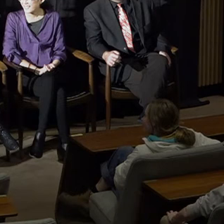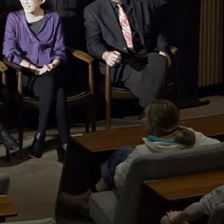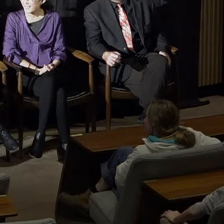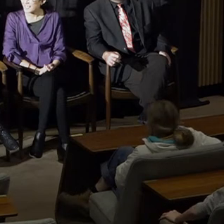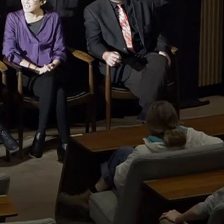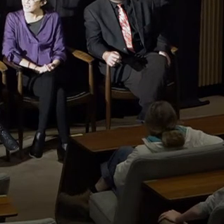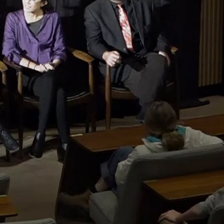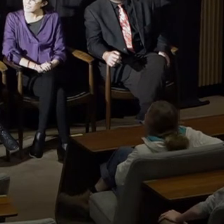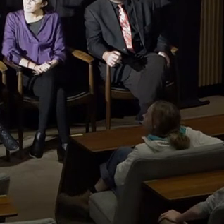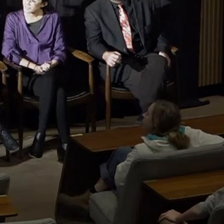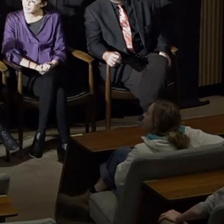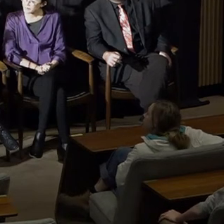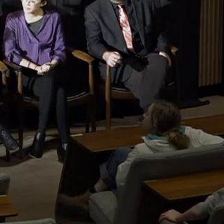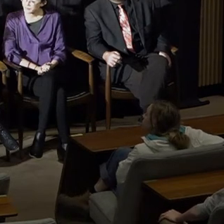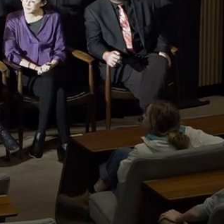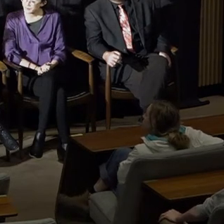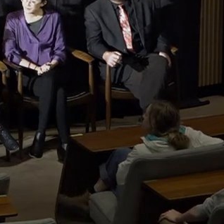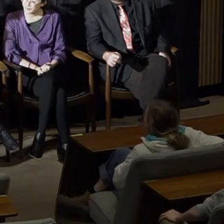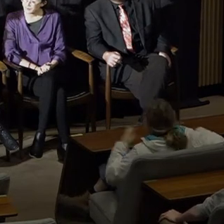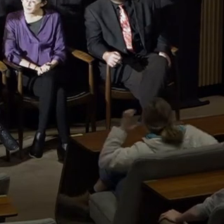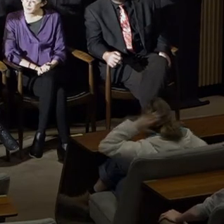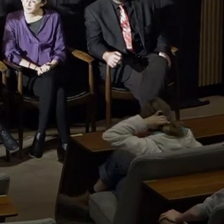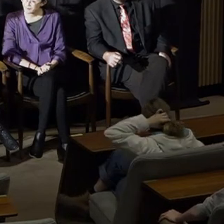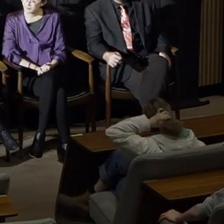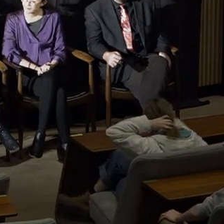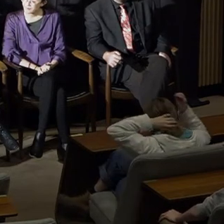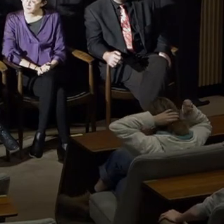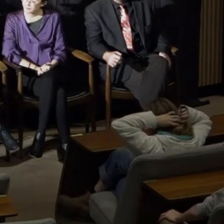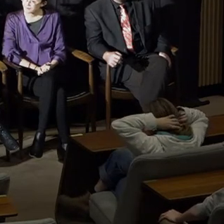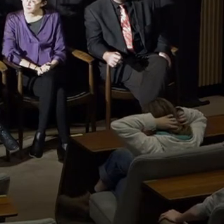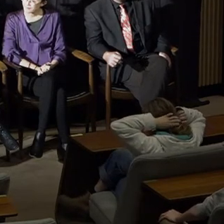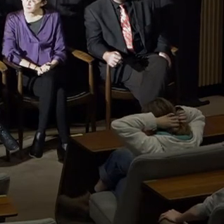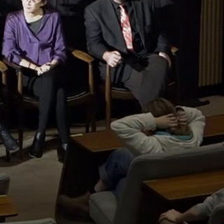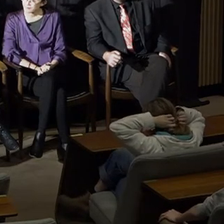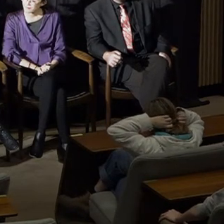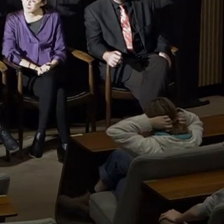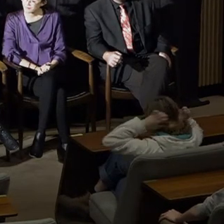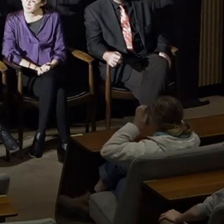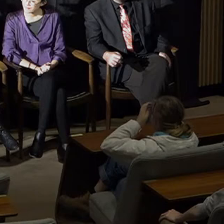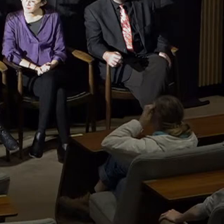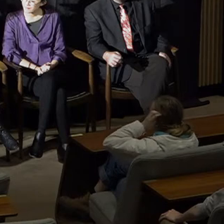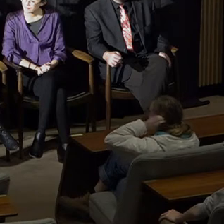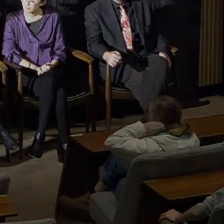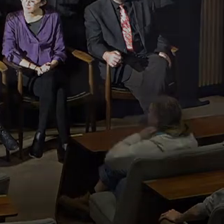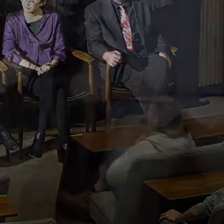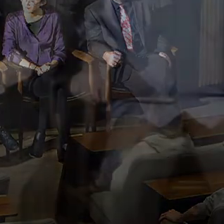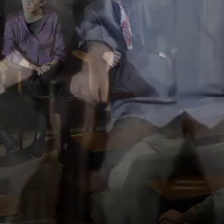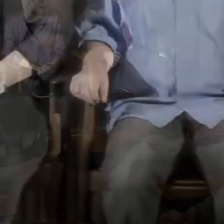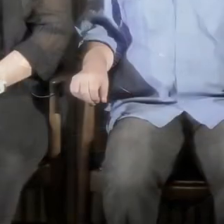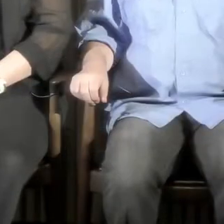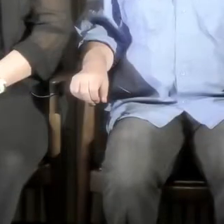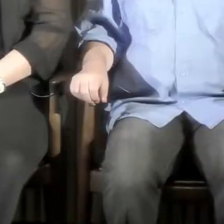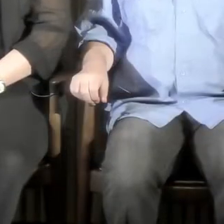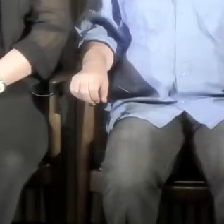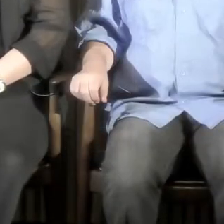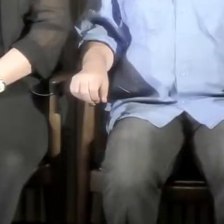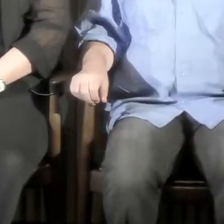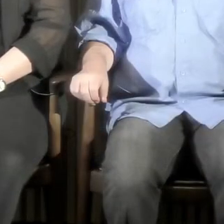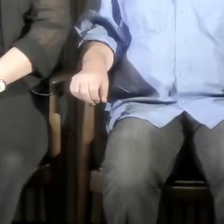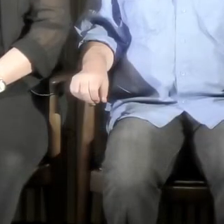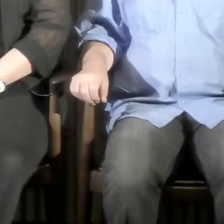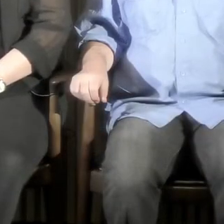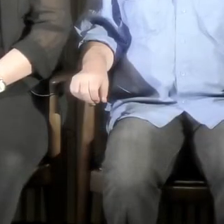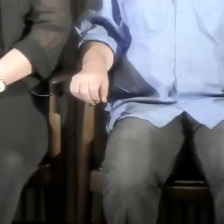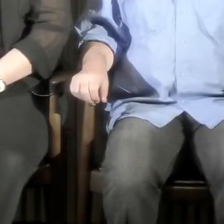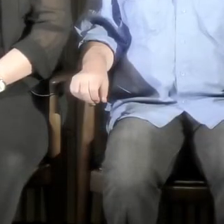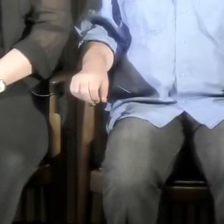Hans, could I start by asking you, what did you make of this evening in an exploration of the issues? Oh, it got me riveted on my seat.